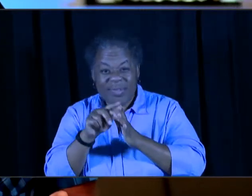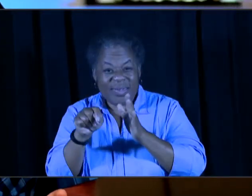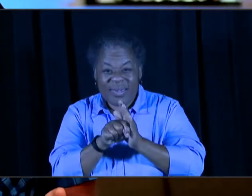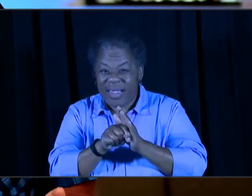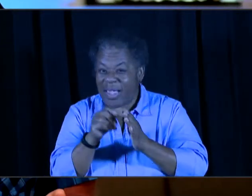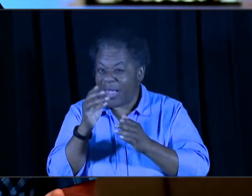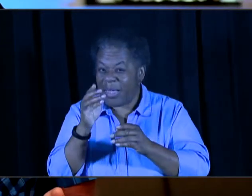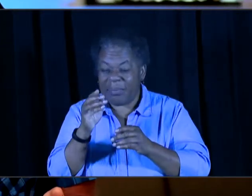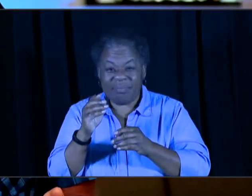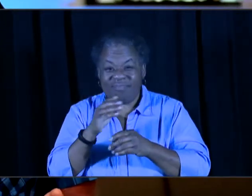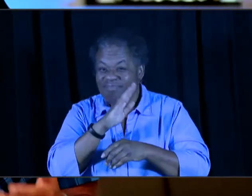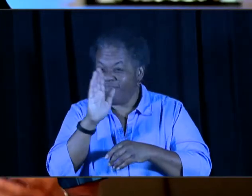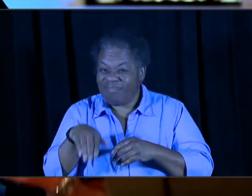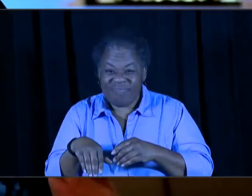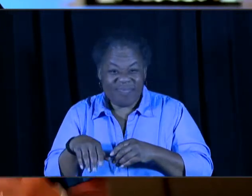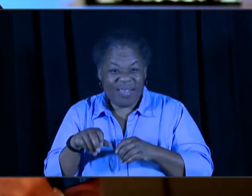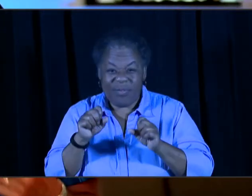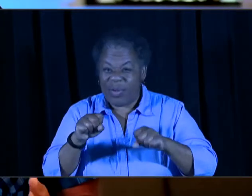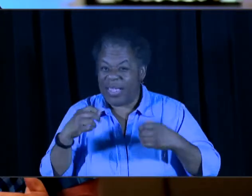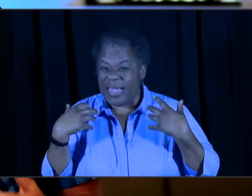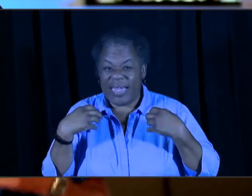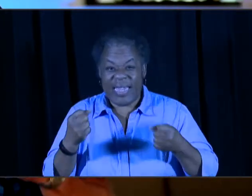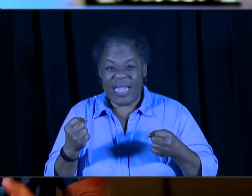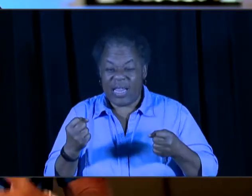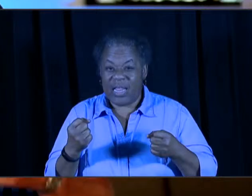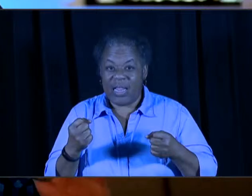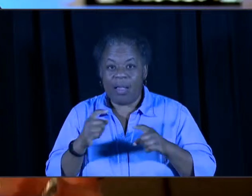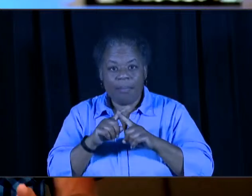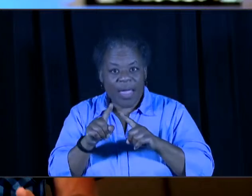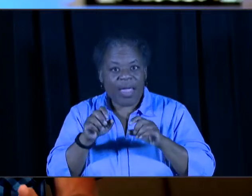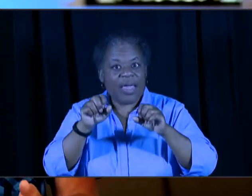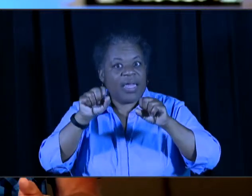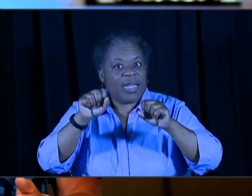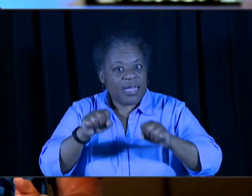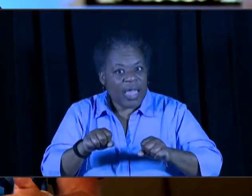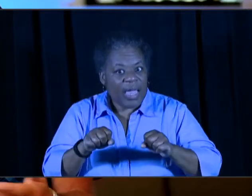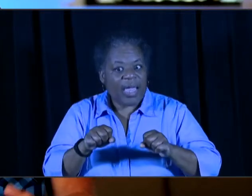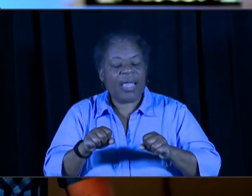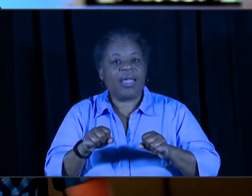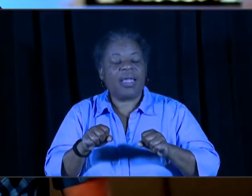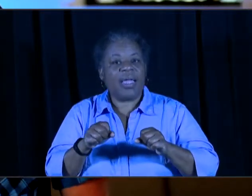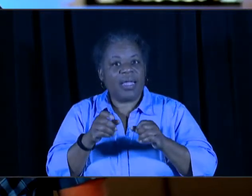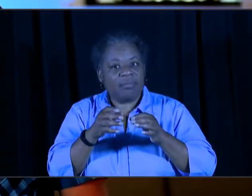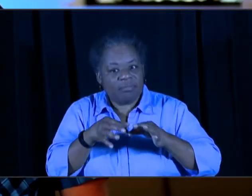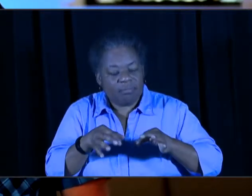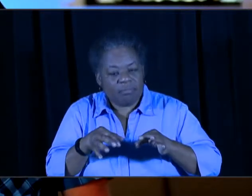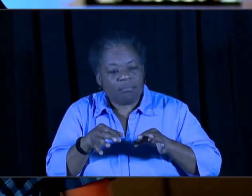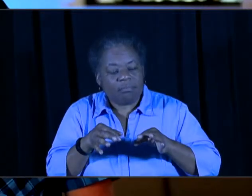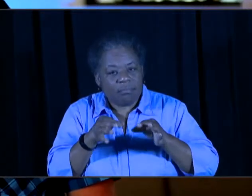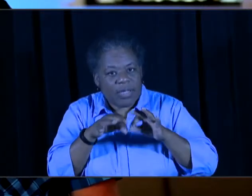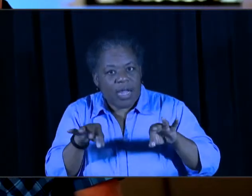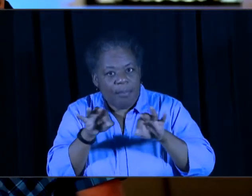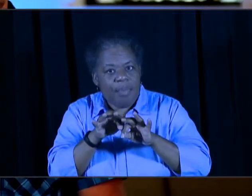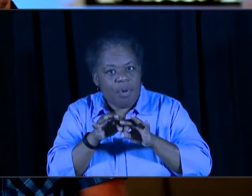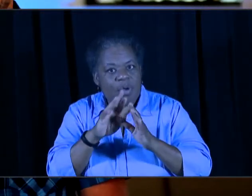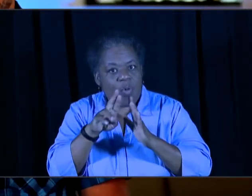deep. But time can play an important role in the forgiveness journey.